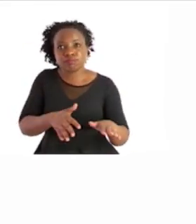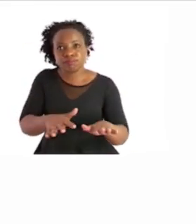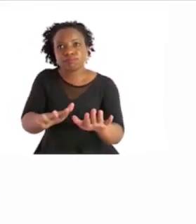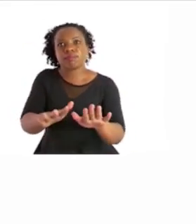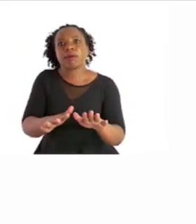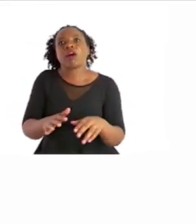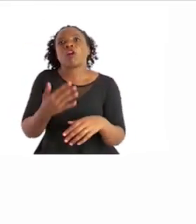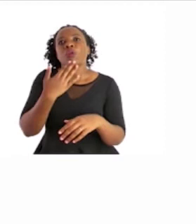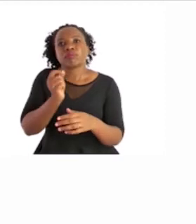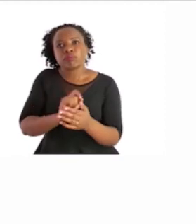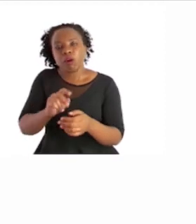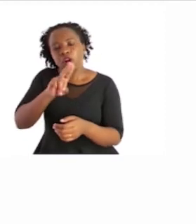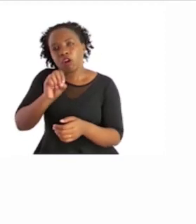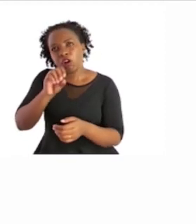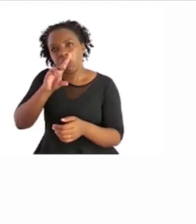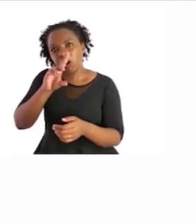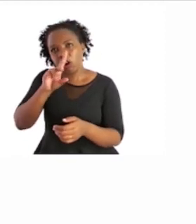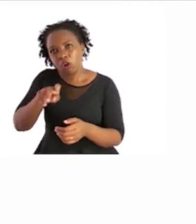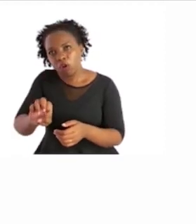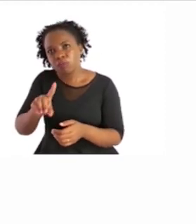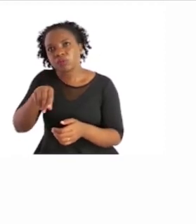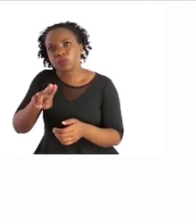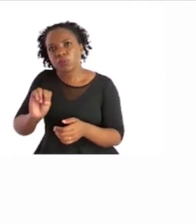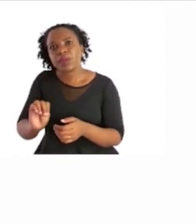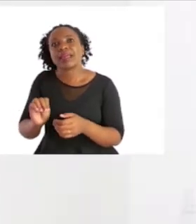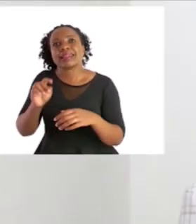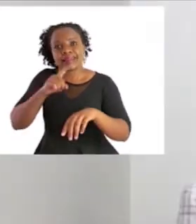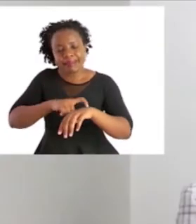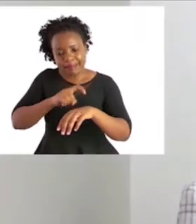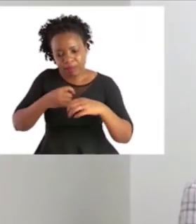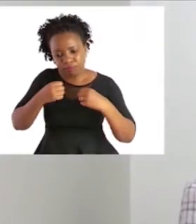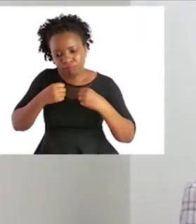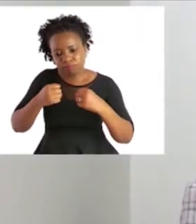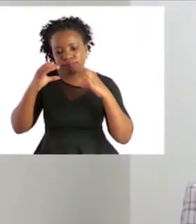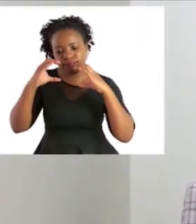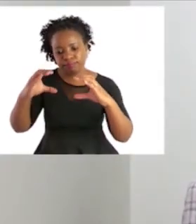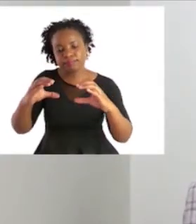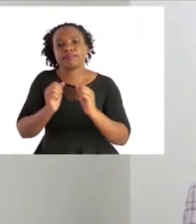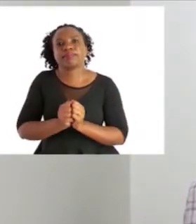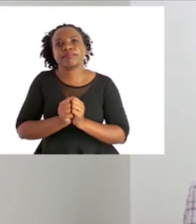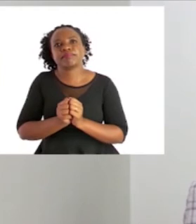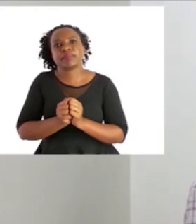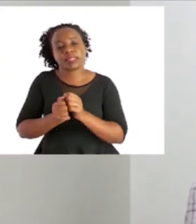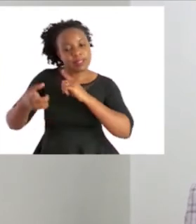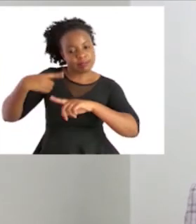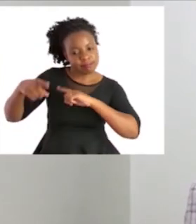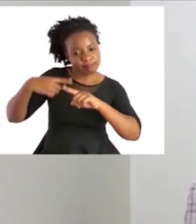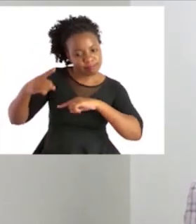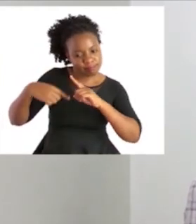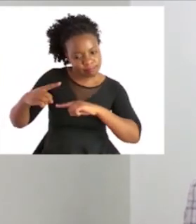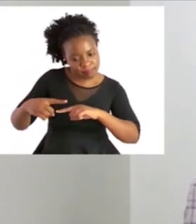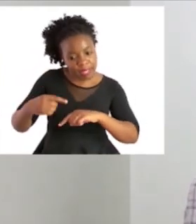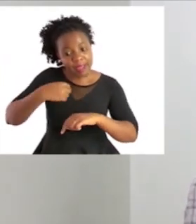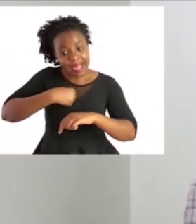he travels to the bus. Right. I will repeat the reading, and while I'm